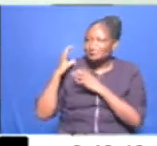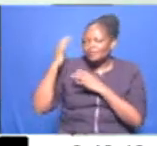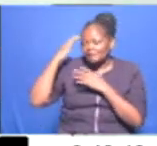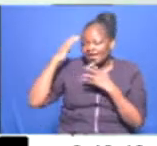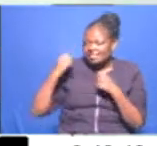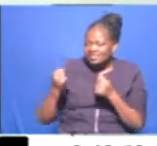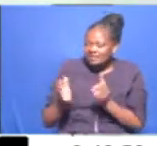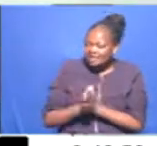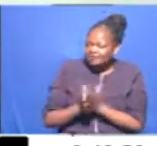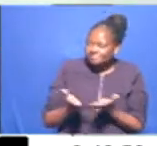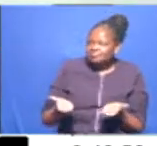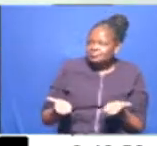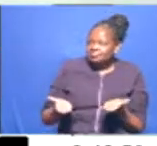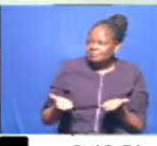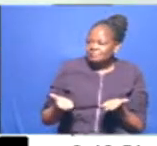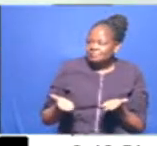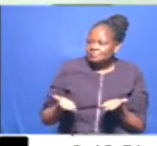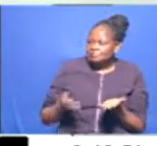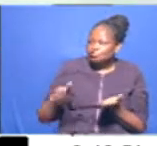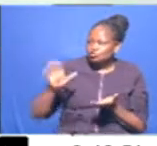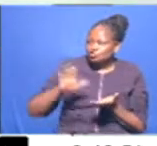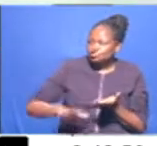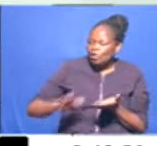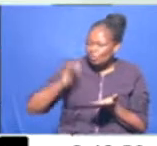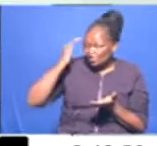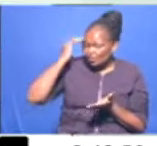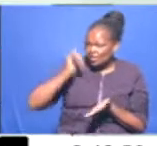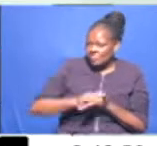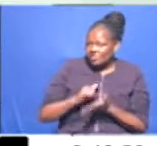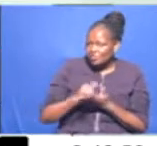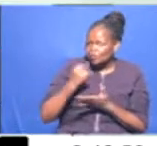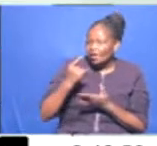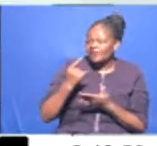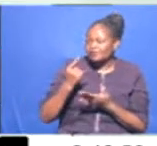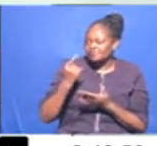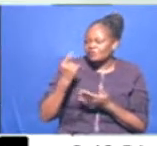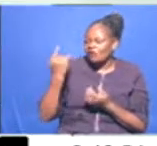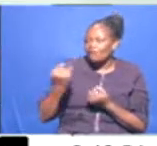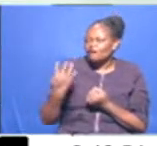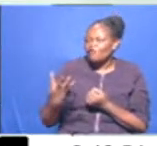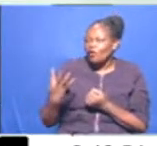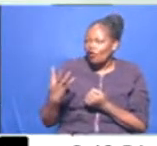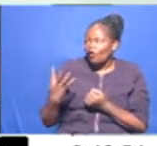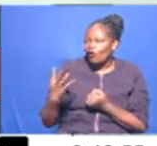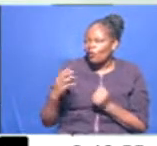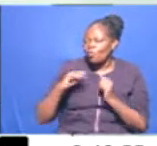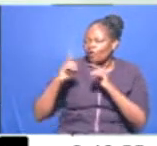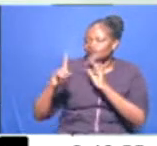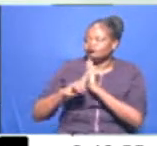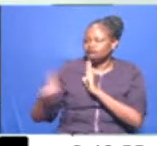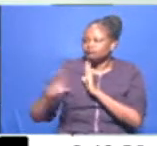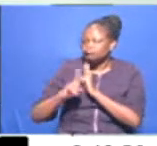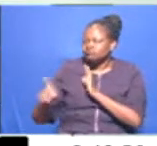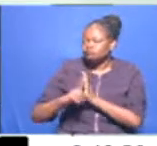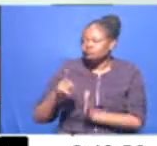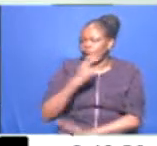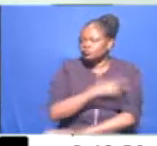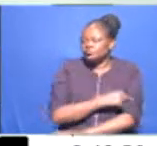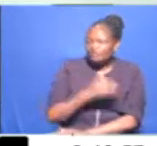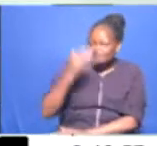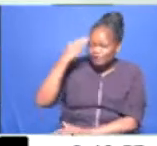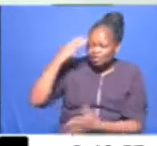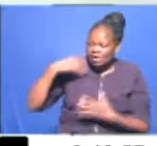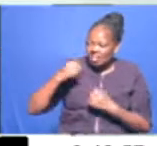And locally, we know that 1 in every 4 people who are going for outpatient services, they're having the mental health